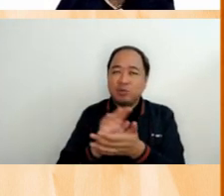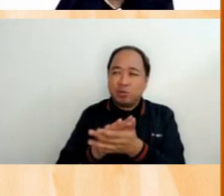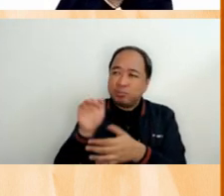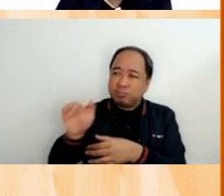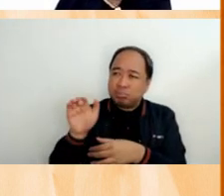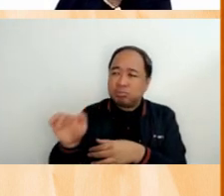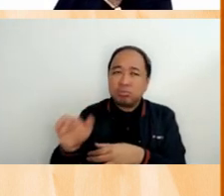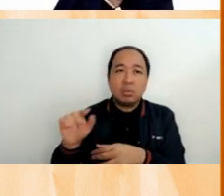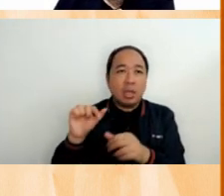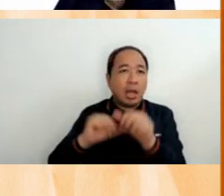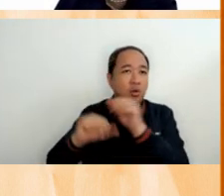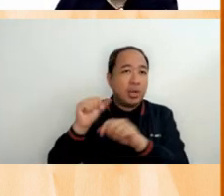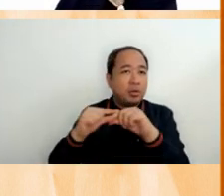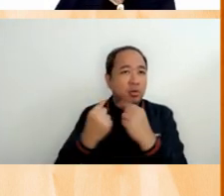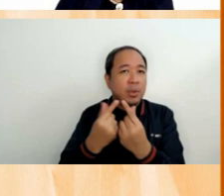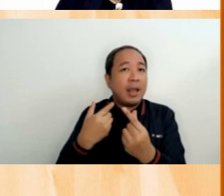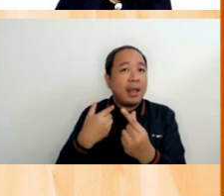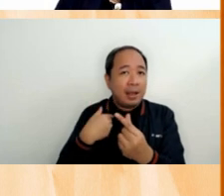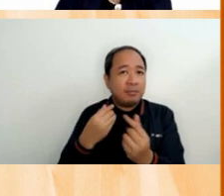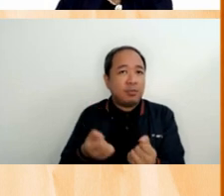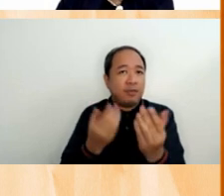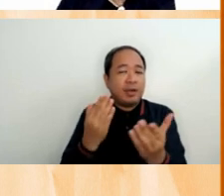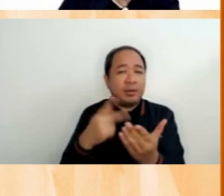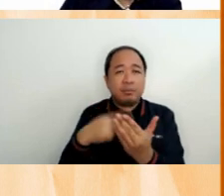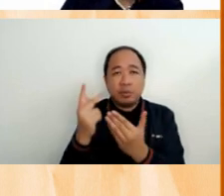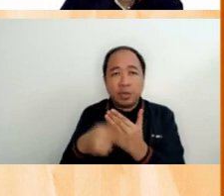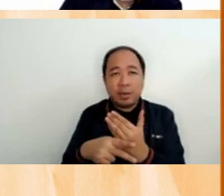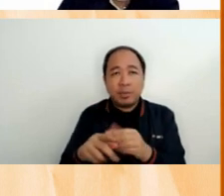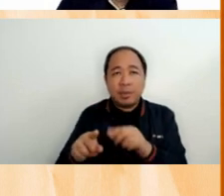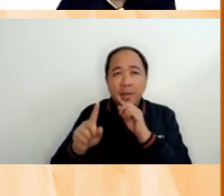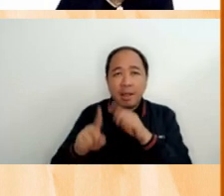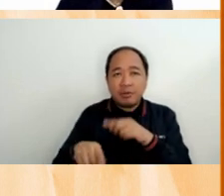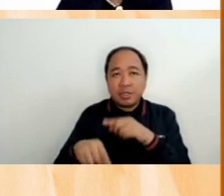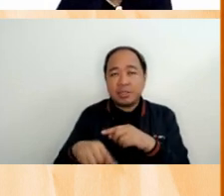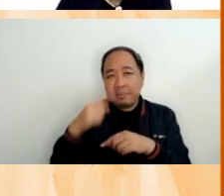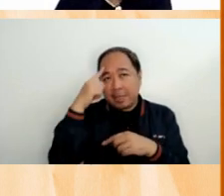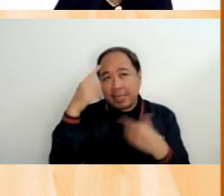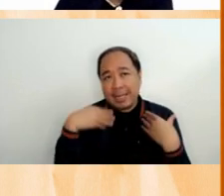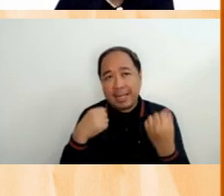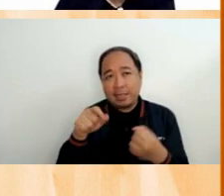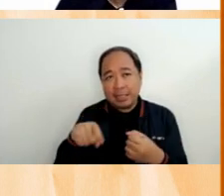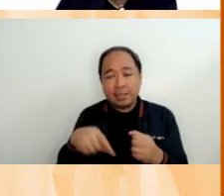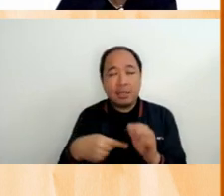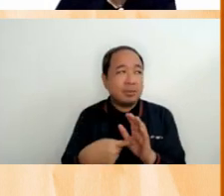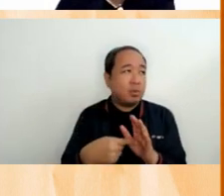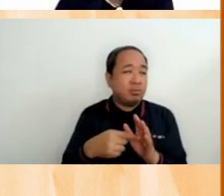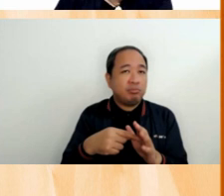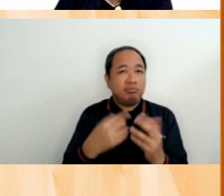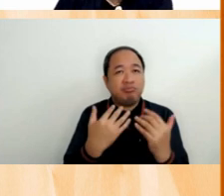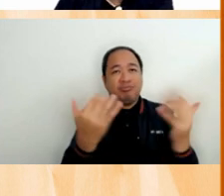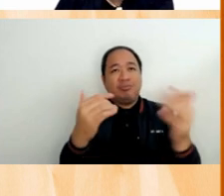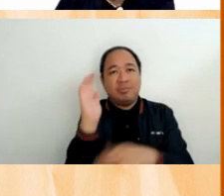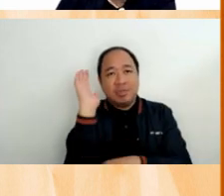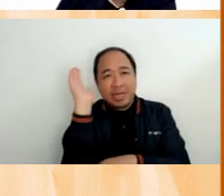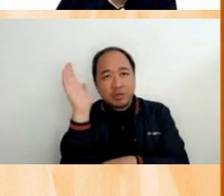students and parents. Collaboration again with the hospital. No, this school has been doing this. They've been